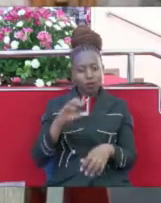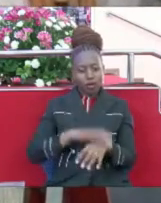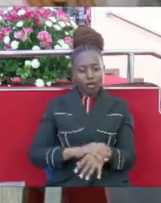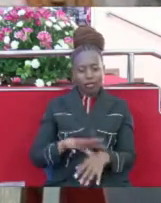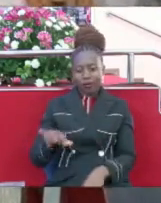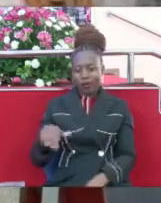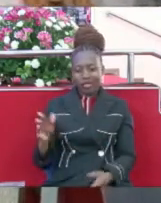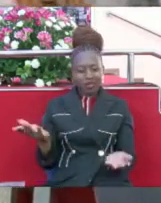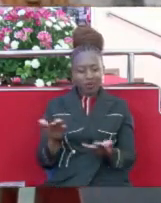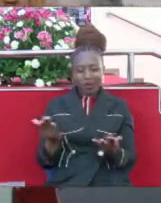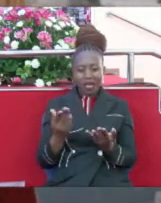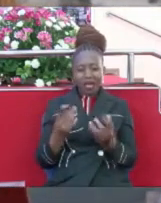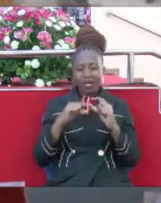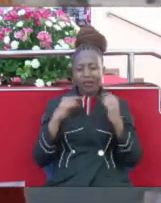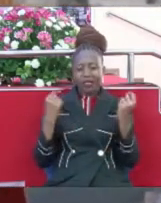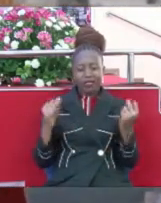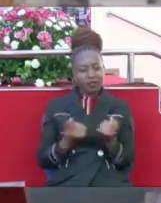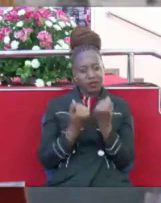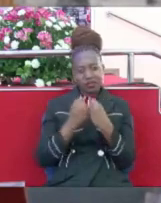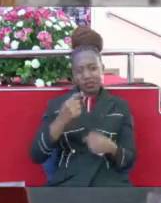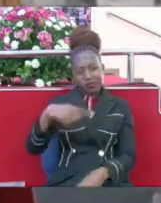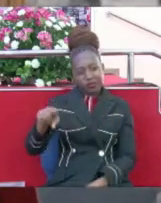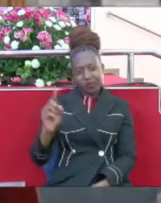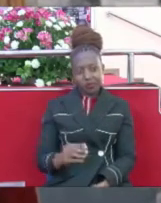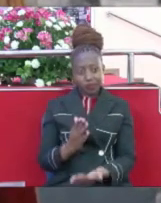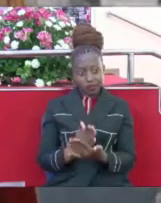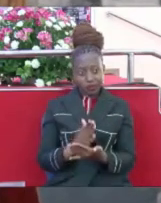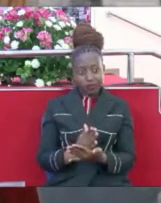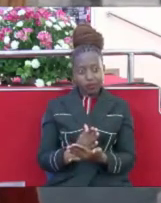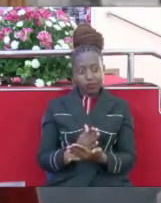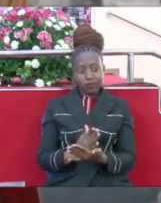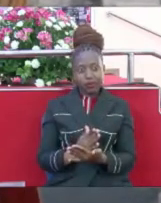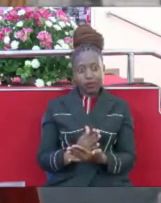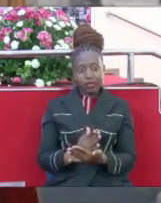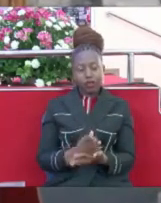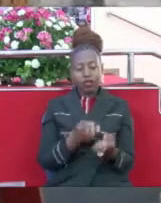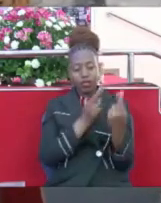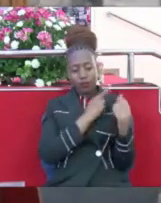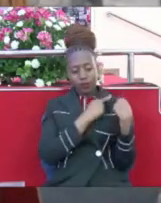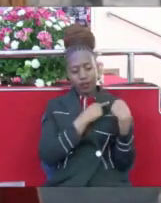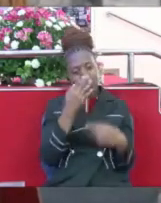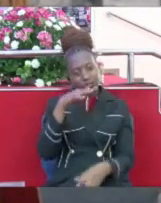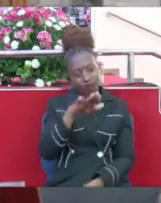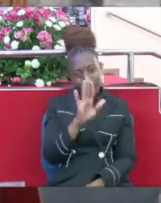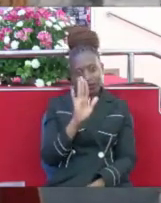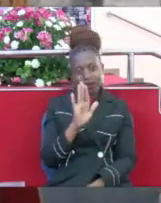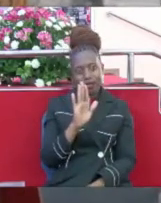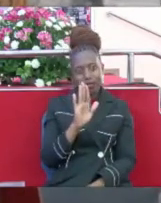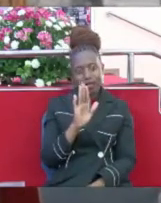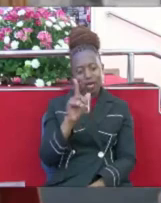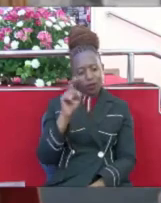Jesus Christ and the voice of Jesus Christ in those places. Wewe ndiye mkono na sauti ya Bwana katika sehemu zile. And so you need to be prepared for